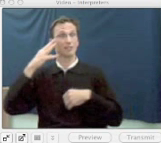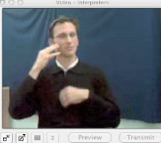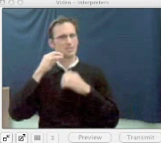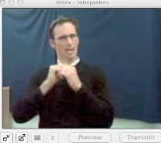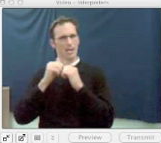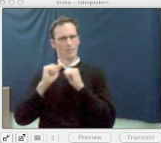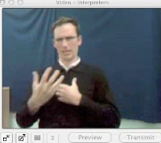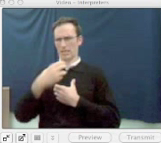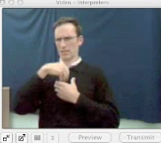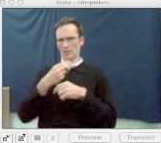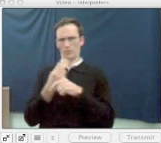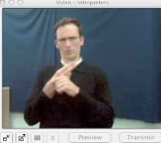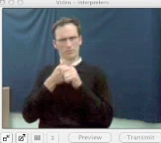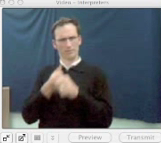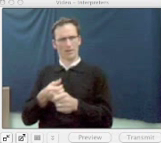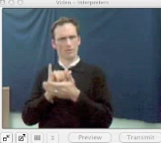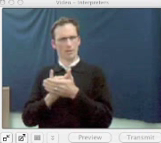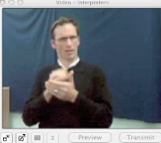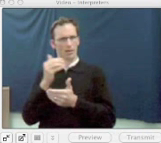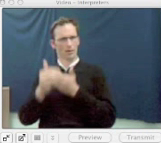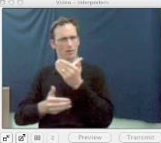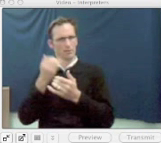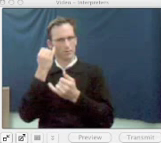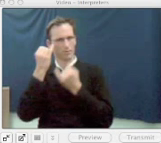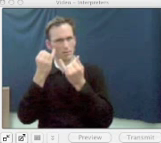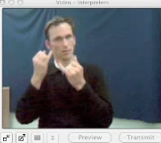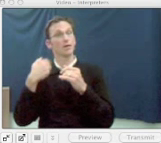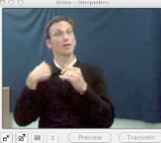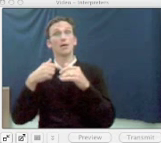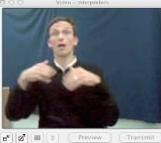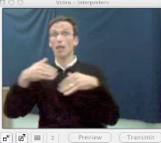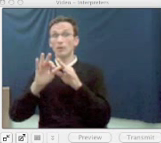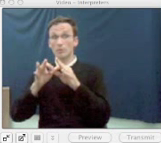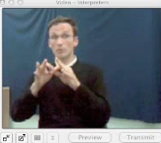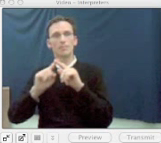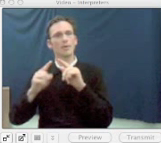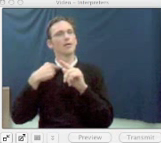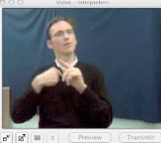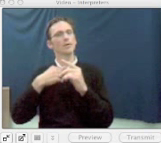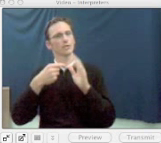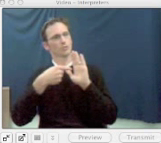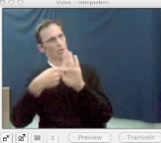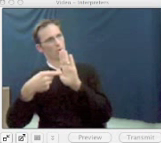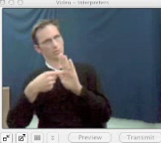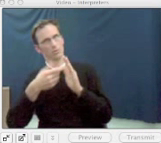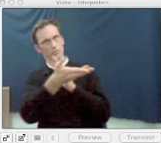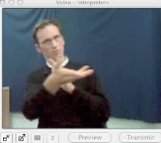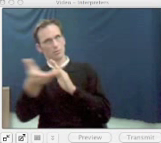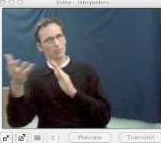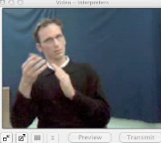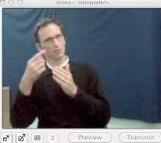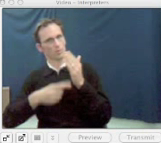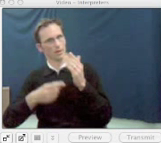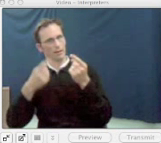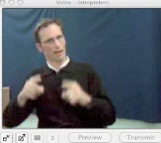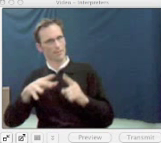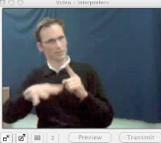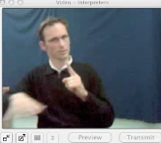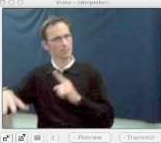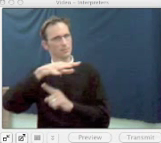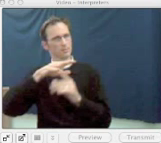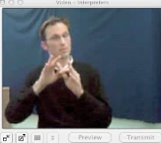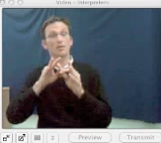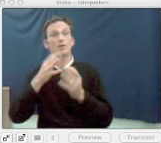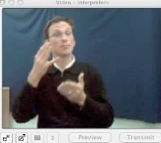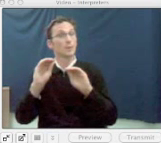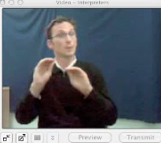not through interpreting, but you expose them to the practice realities. They don't have to be there with an interpreter. They don't even have to be there with a deaf